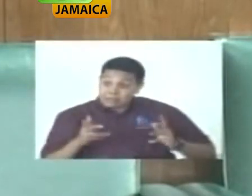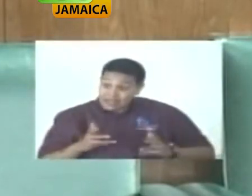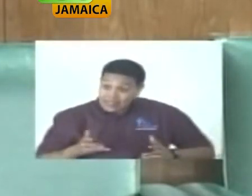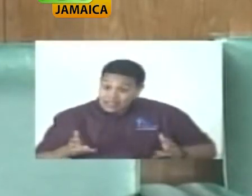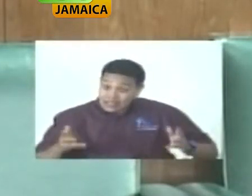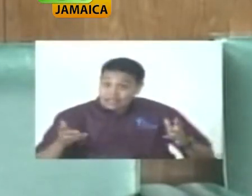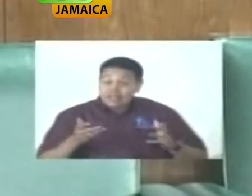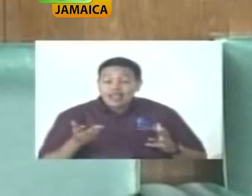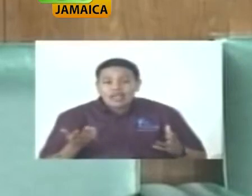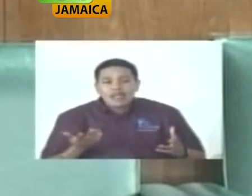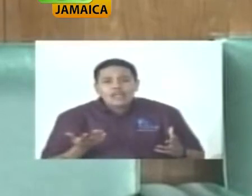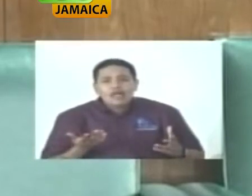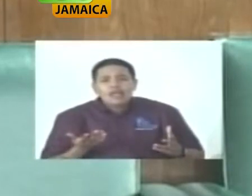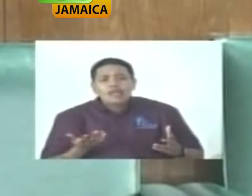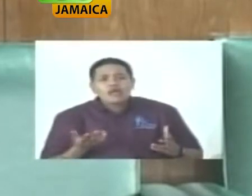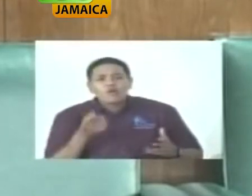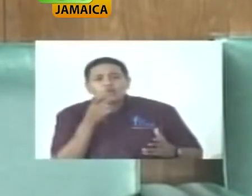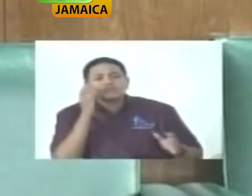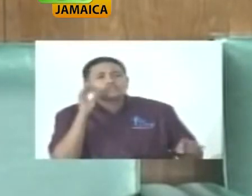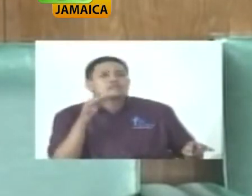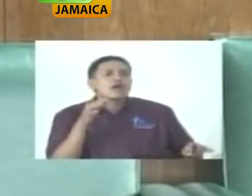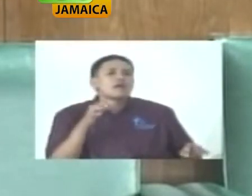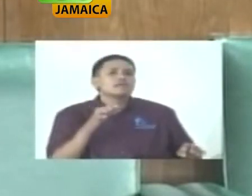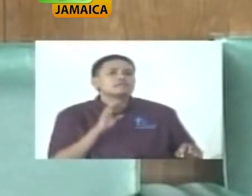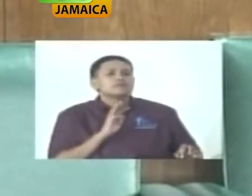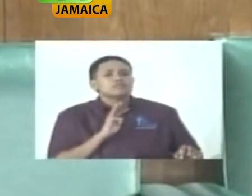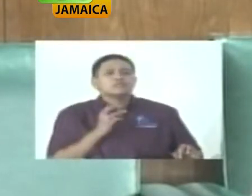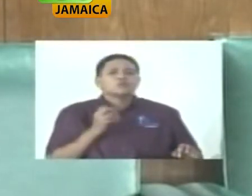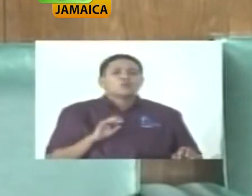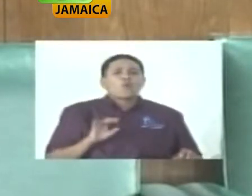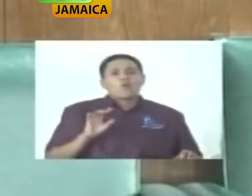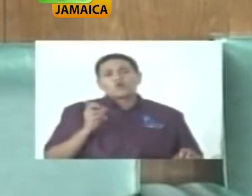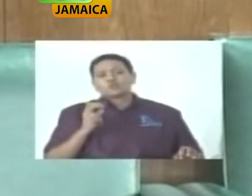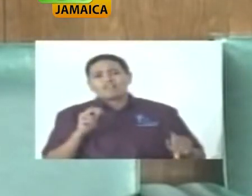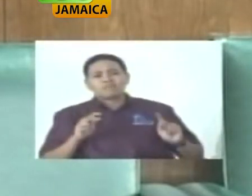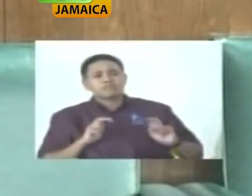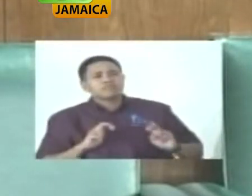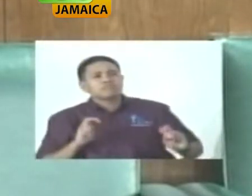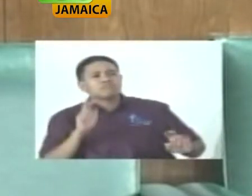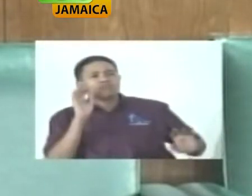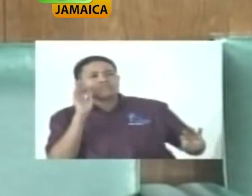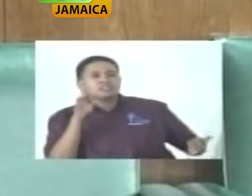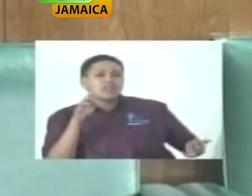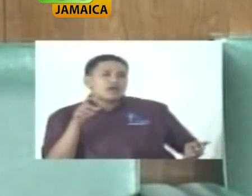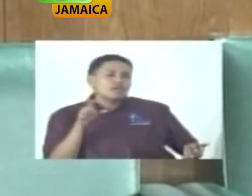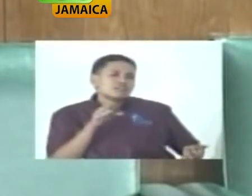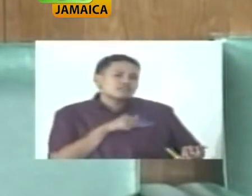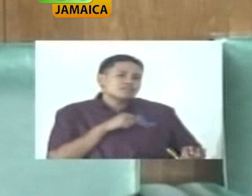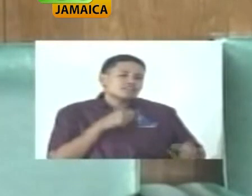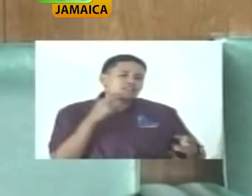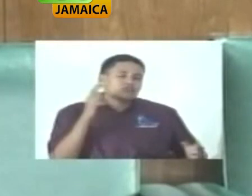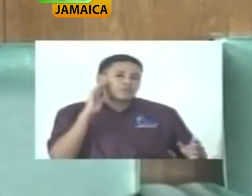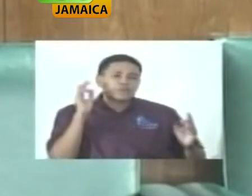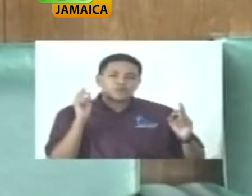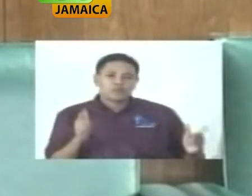of days, the most complex of cases. So it's a concern I have with the anti-gang